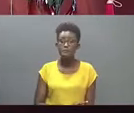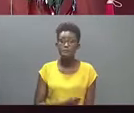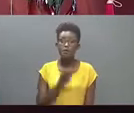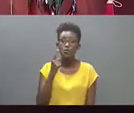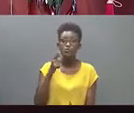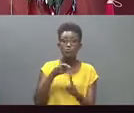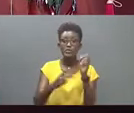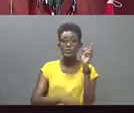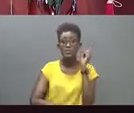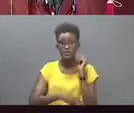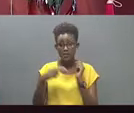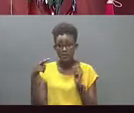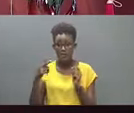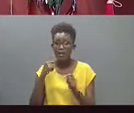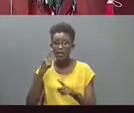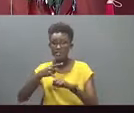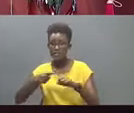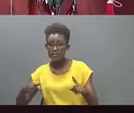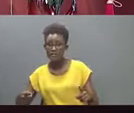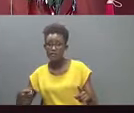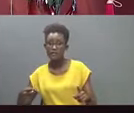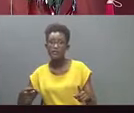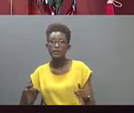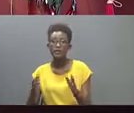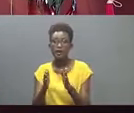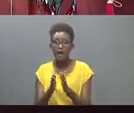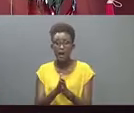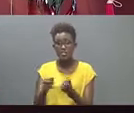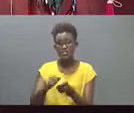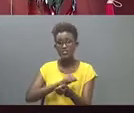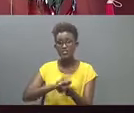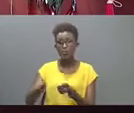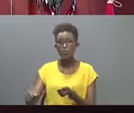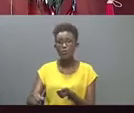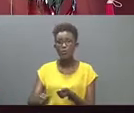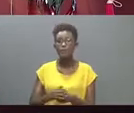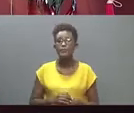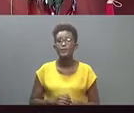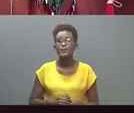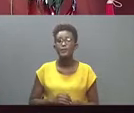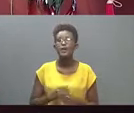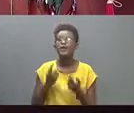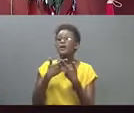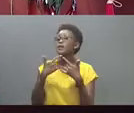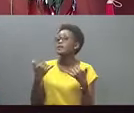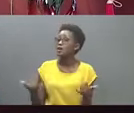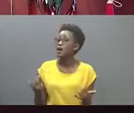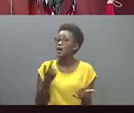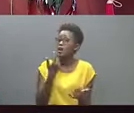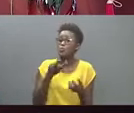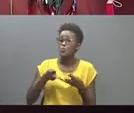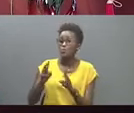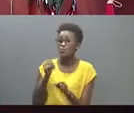steal. Kwiba. Kill. Kwica. And to destroy. No kurimbura. He does it in many ways.